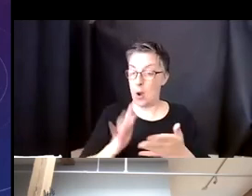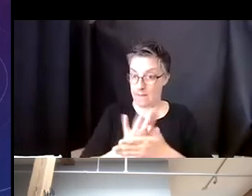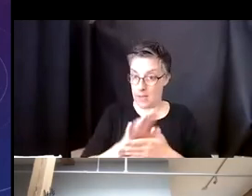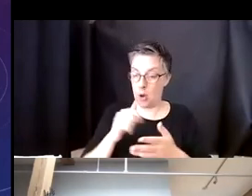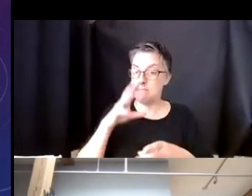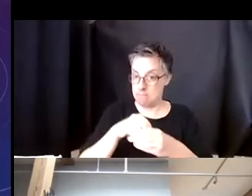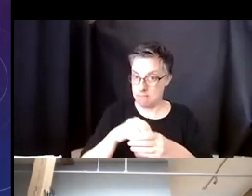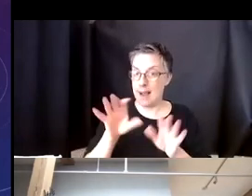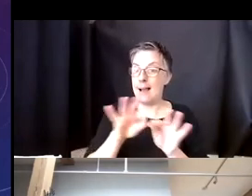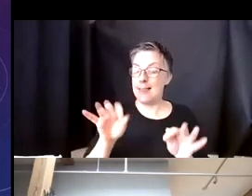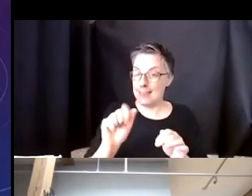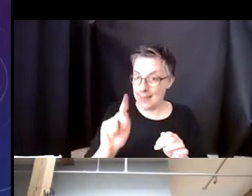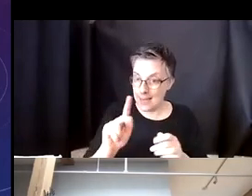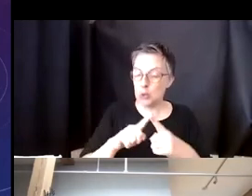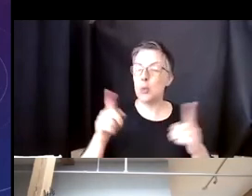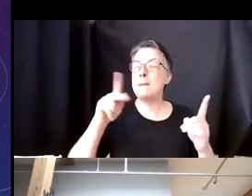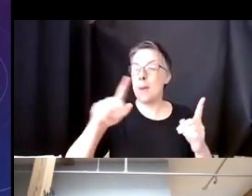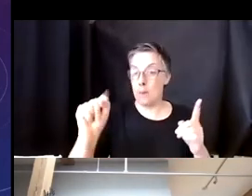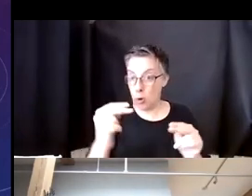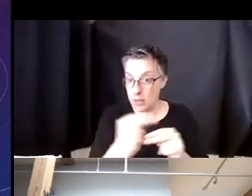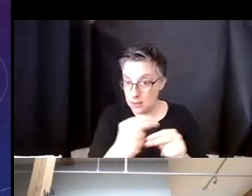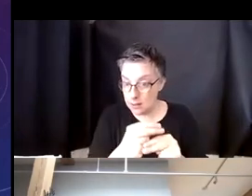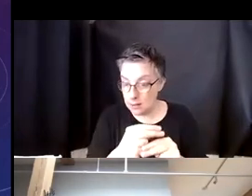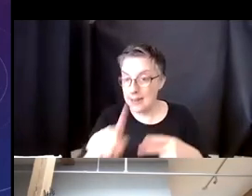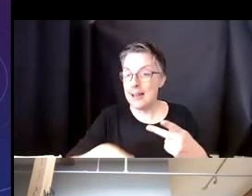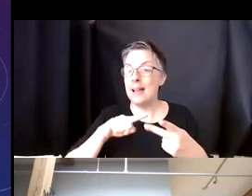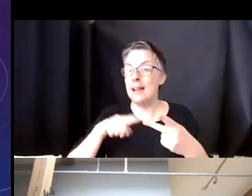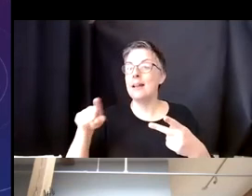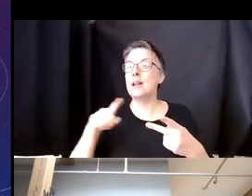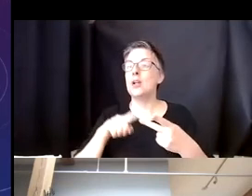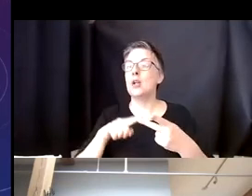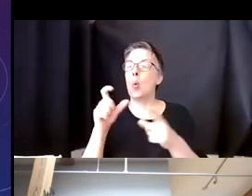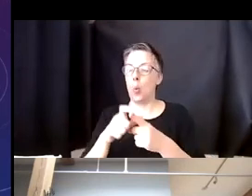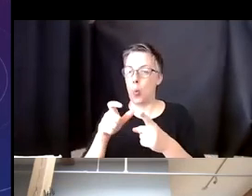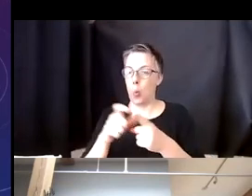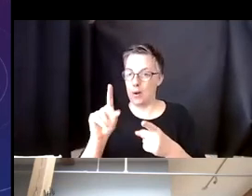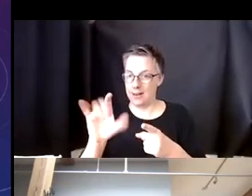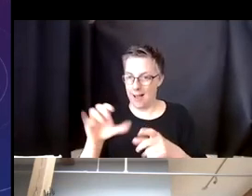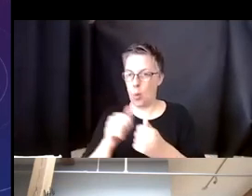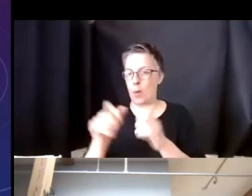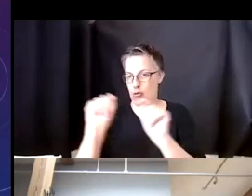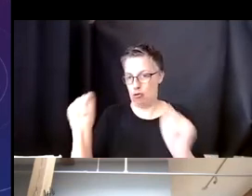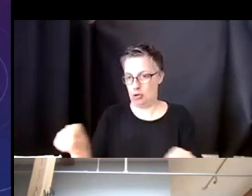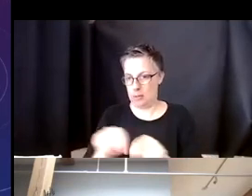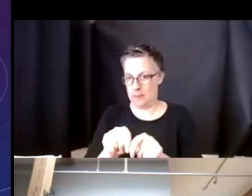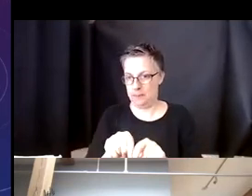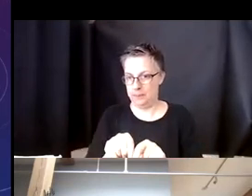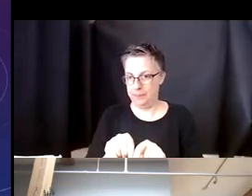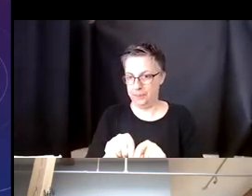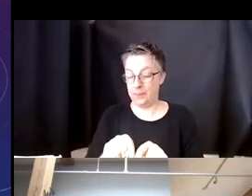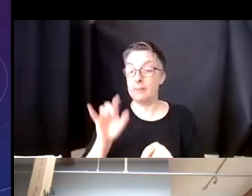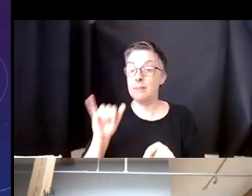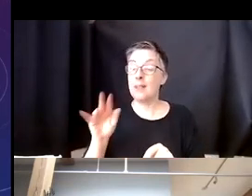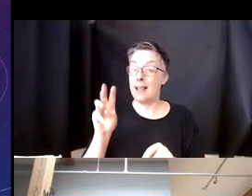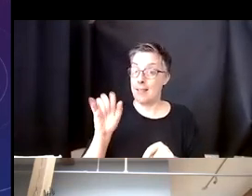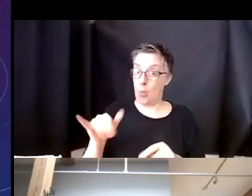link to both the PowerPoint presentation and to the Word document containing a transcript. That way, viewers of our